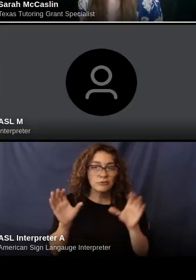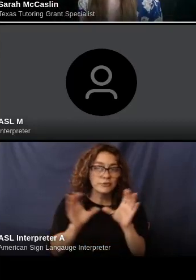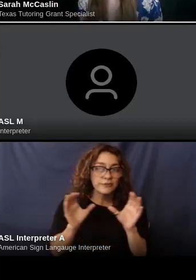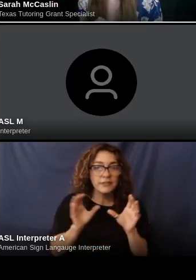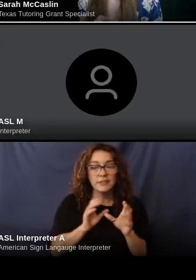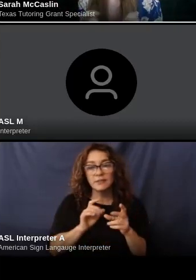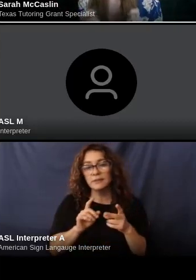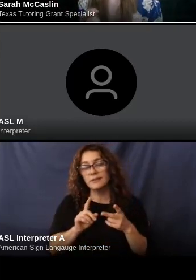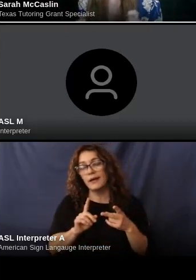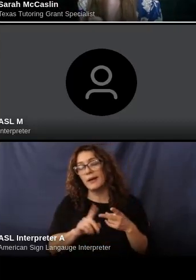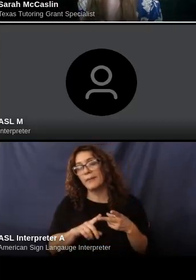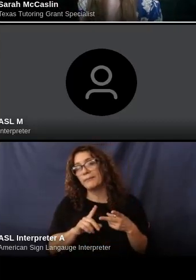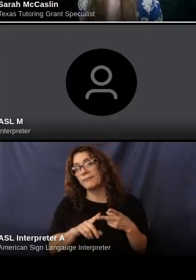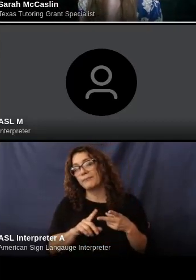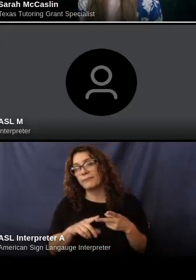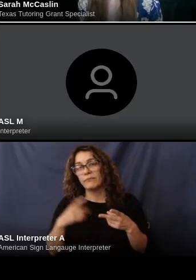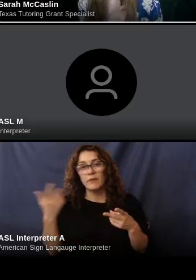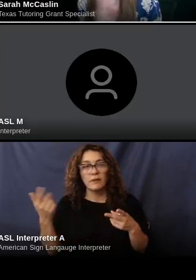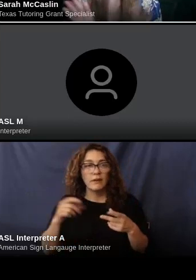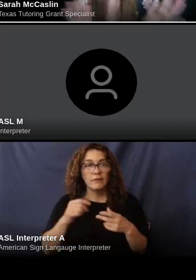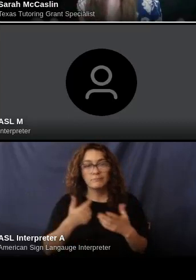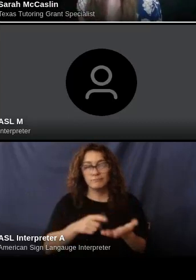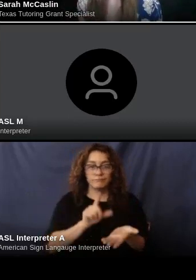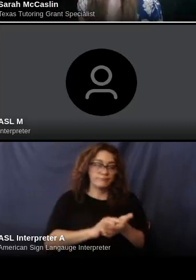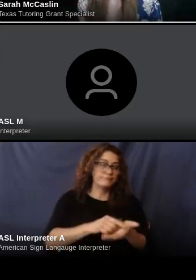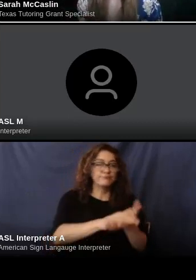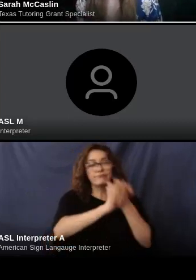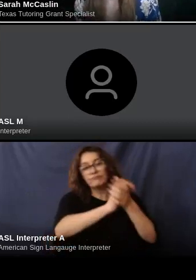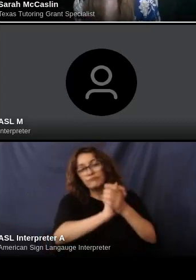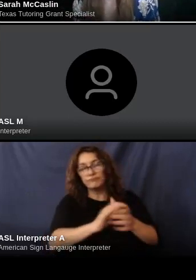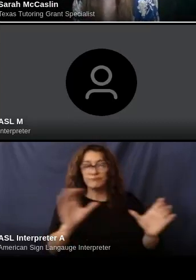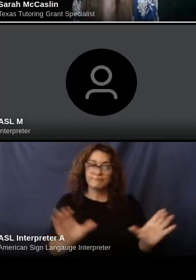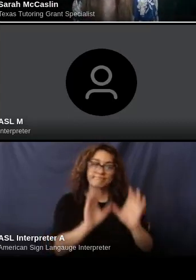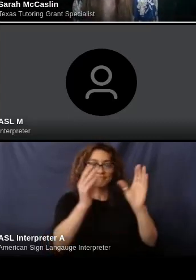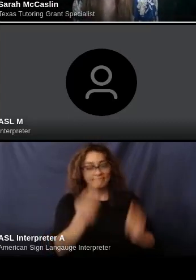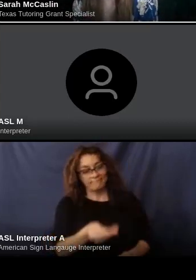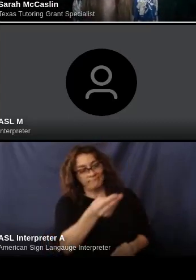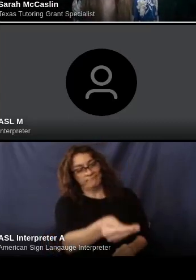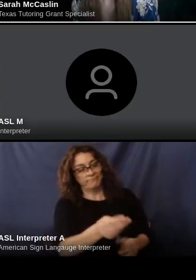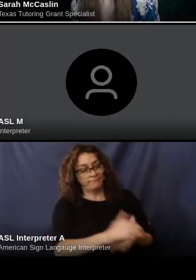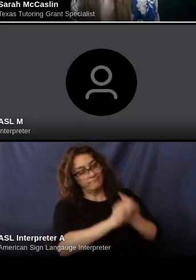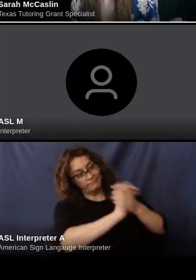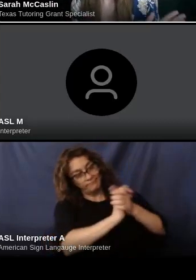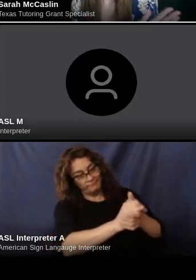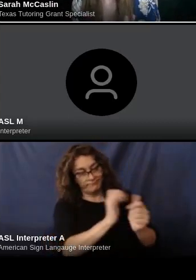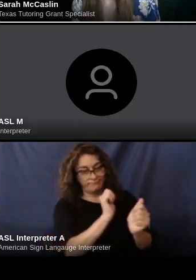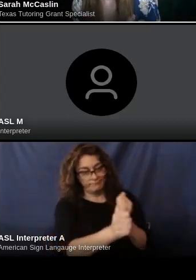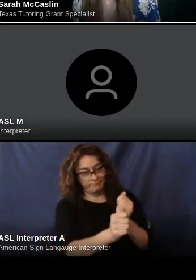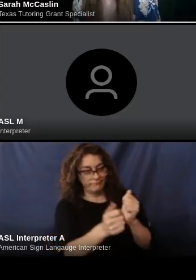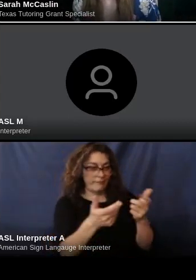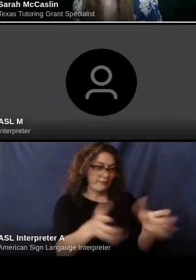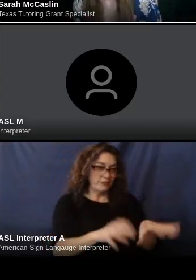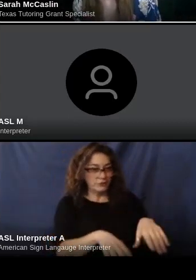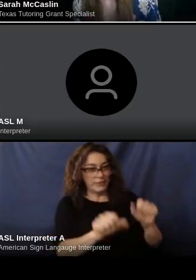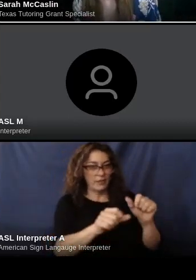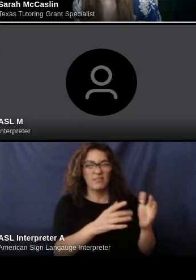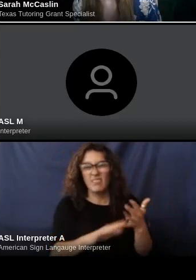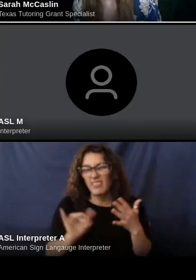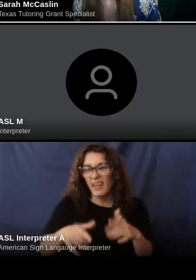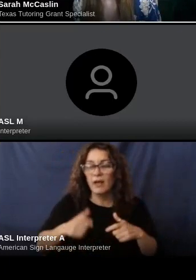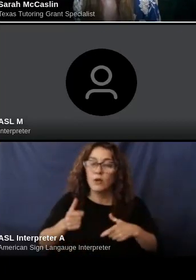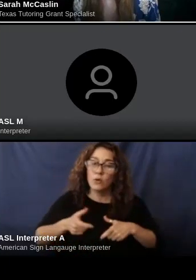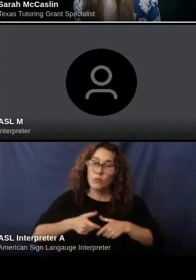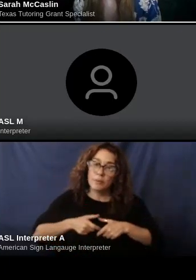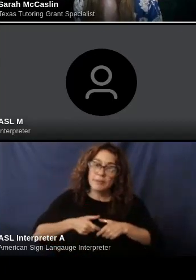certificates, like printed certificates, congratulations, you've got this many hours or something, or ribbons, medals, those are